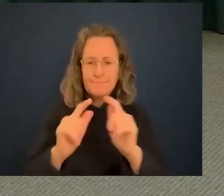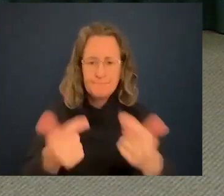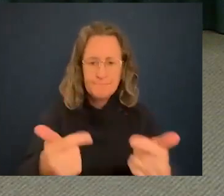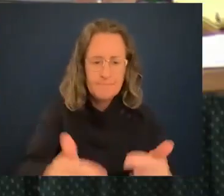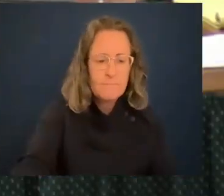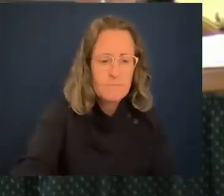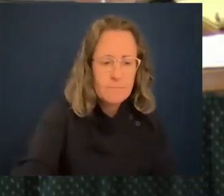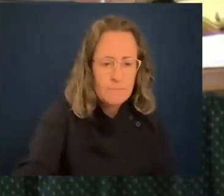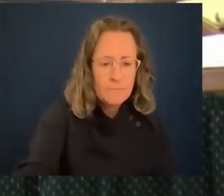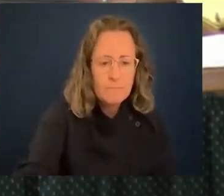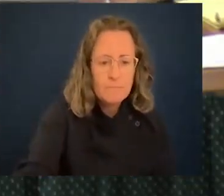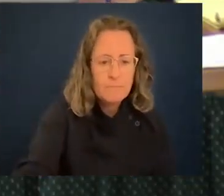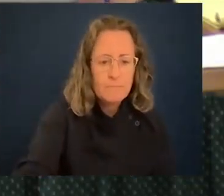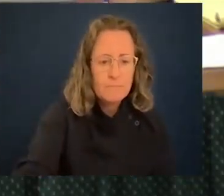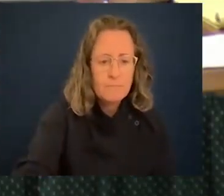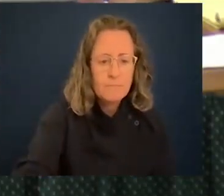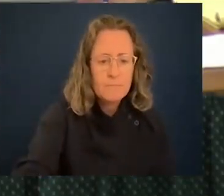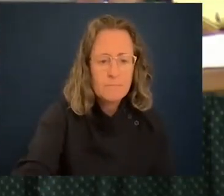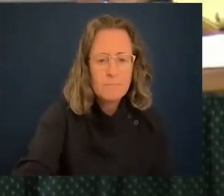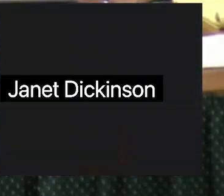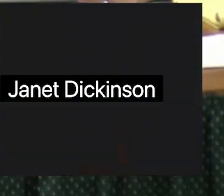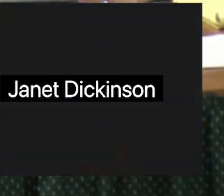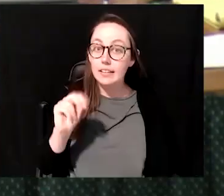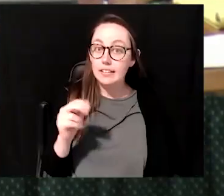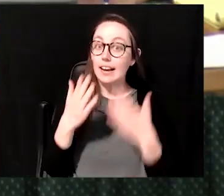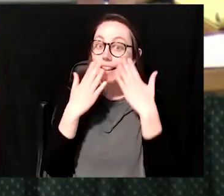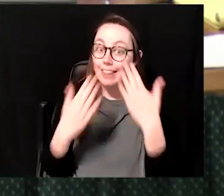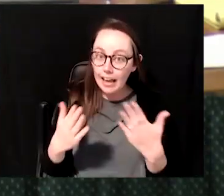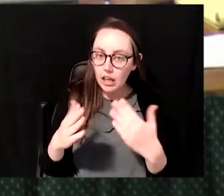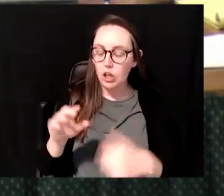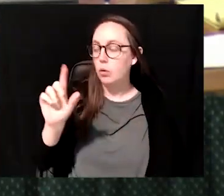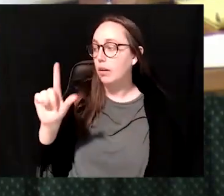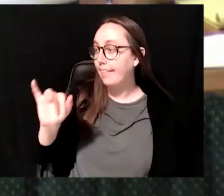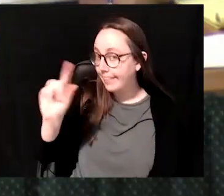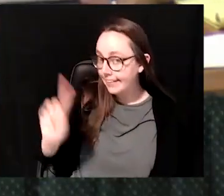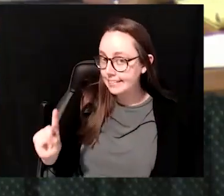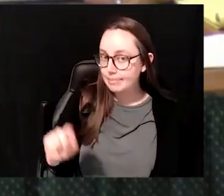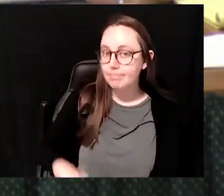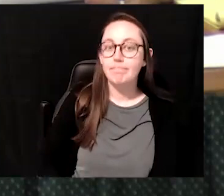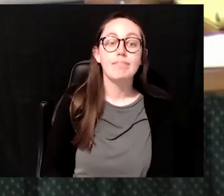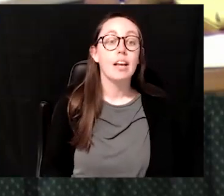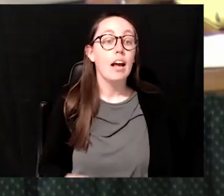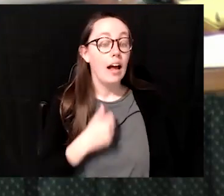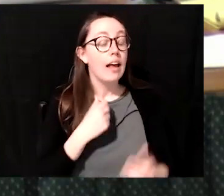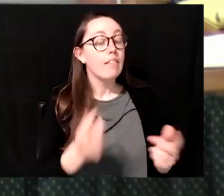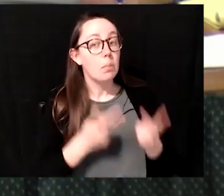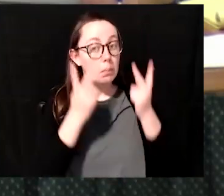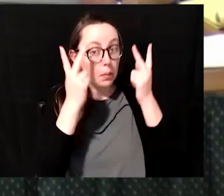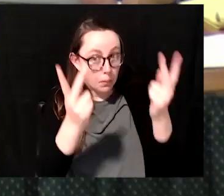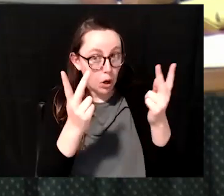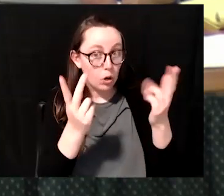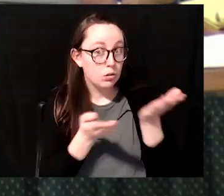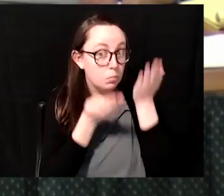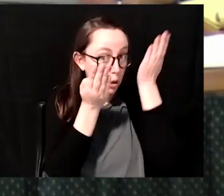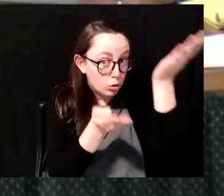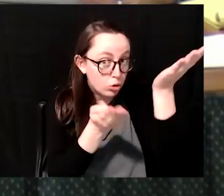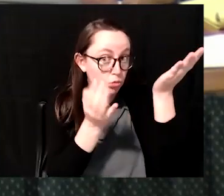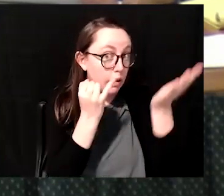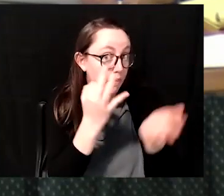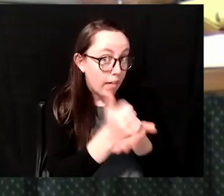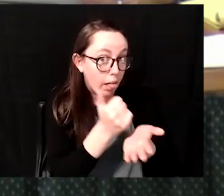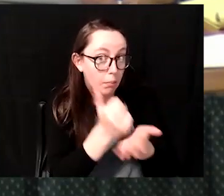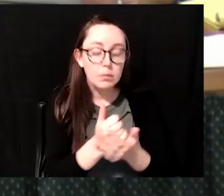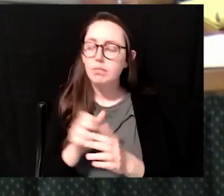I have a proposed motion if you think that I think it would let's hear it okay I propose that